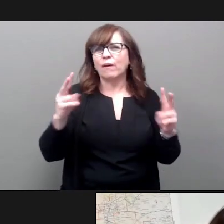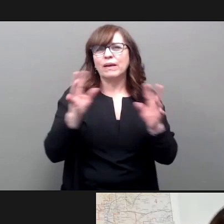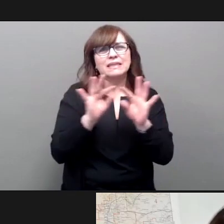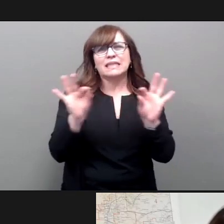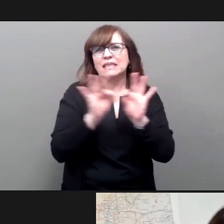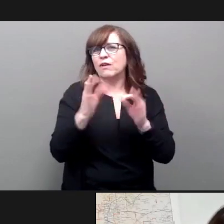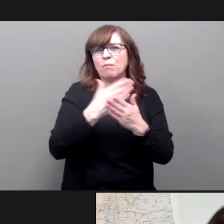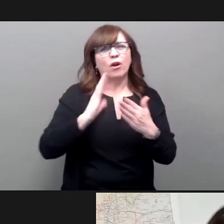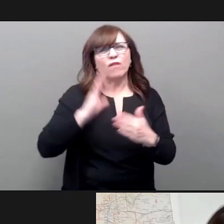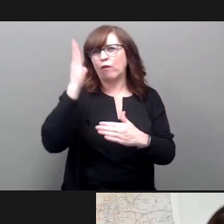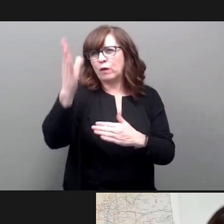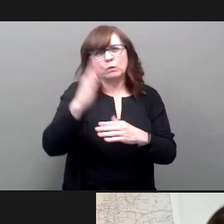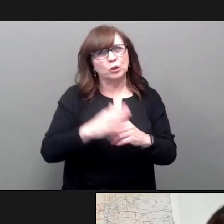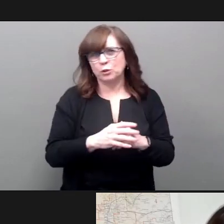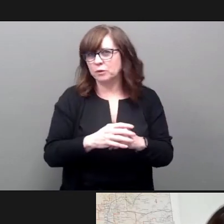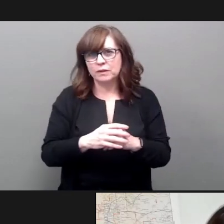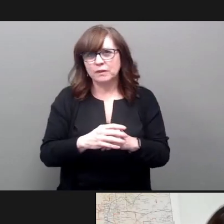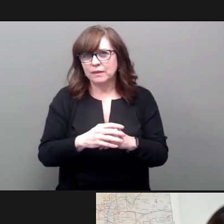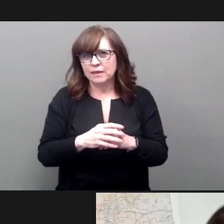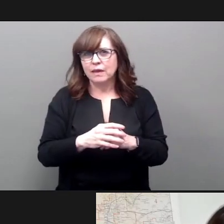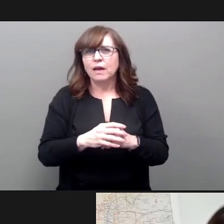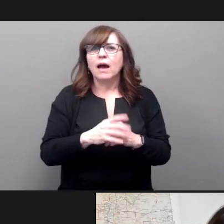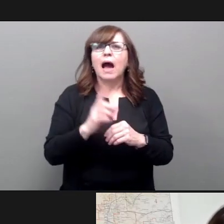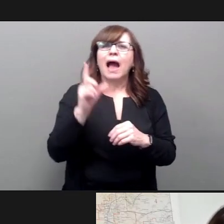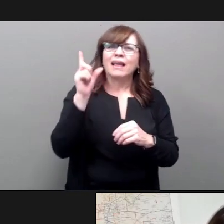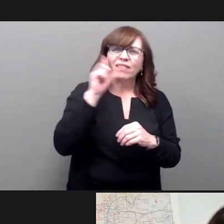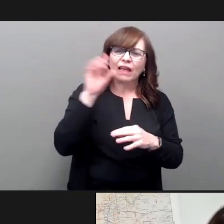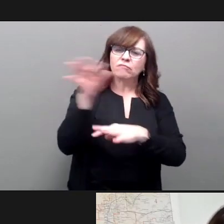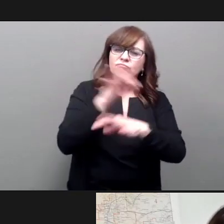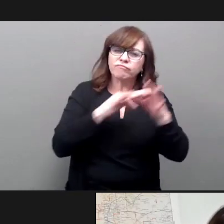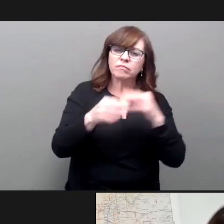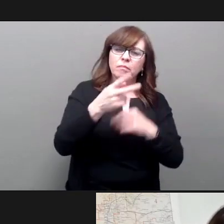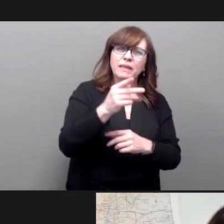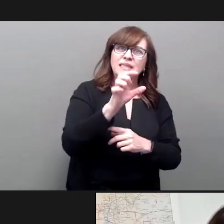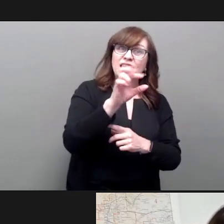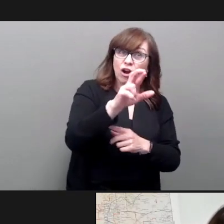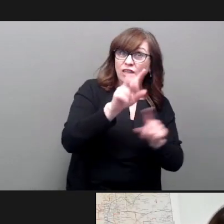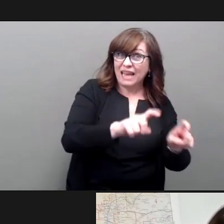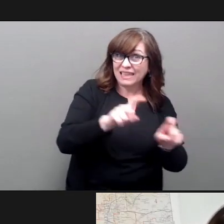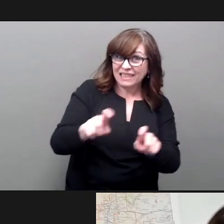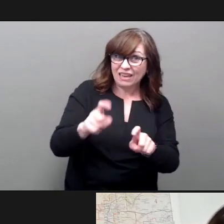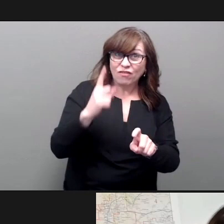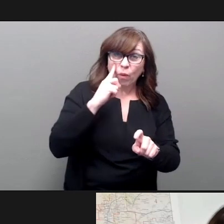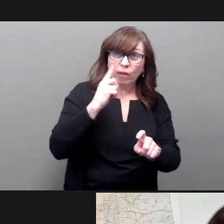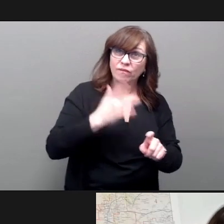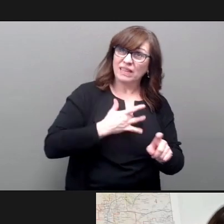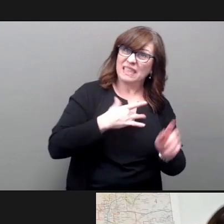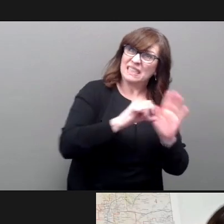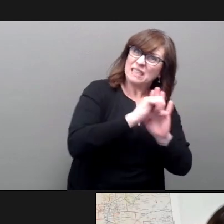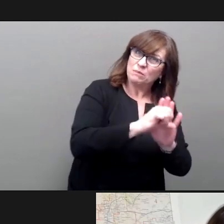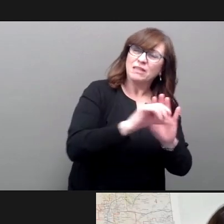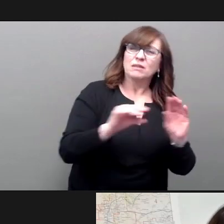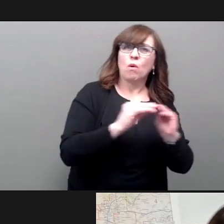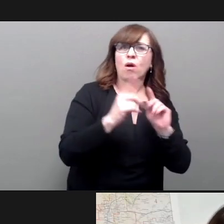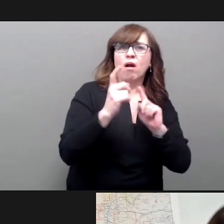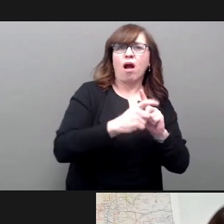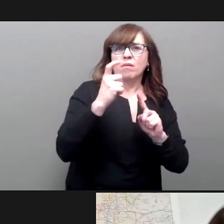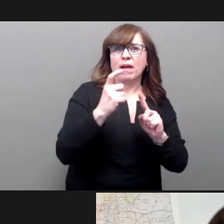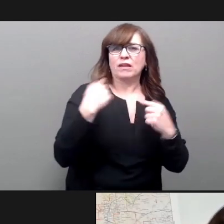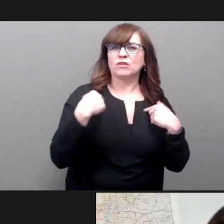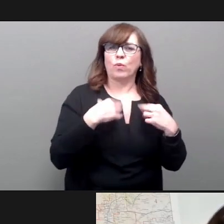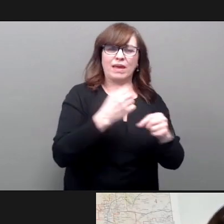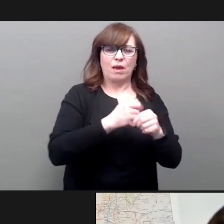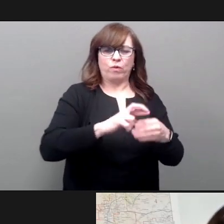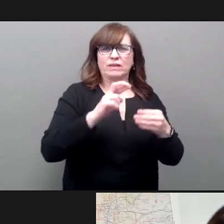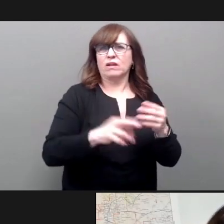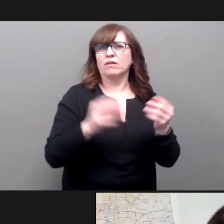of our future. I think for the PCR testing for symptomatic people, that'll be even more automated. So we all get our result immediately